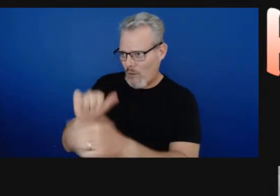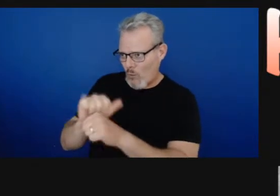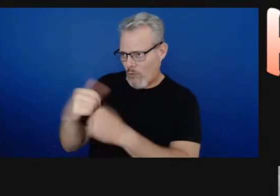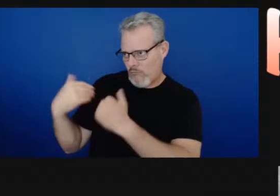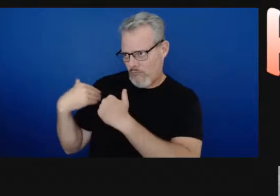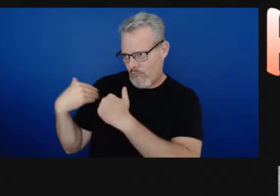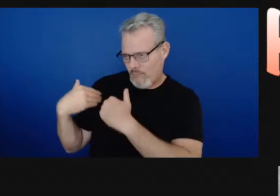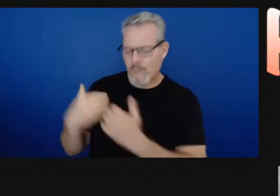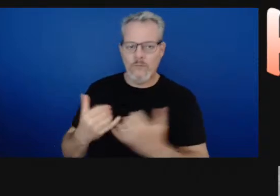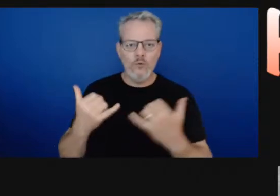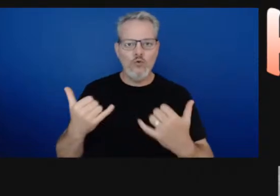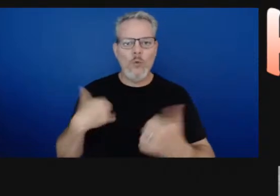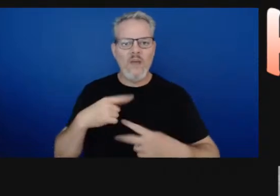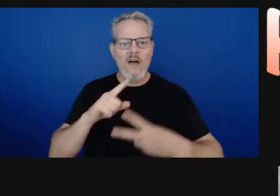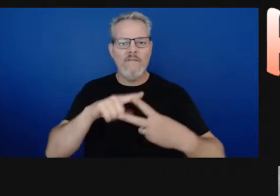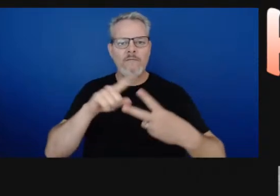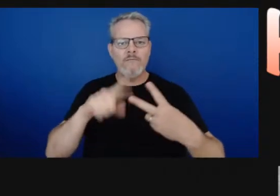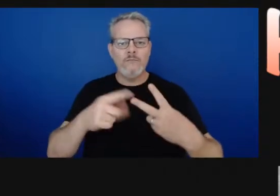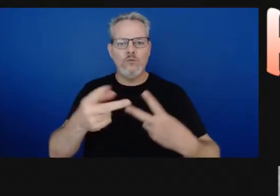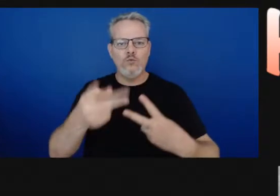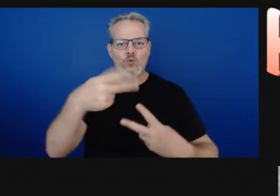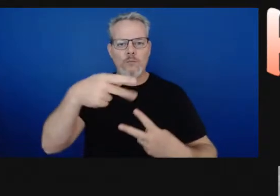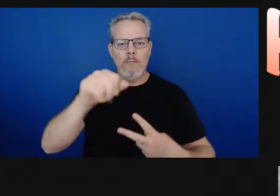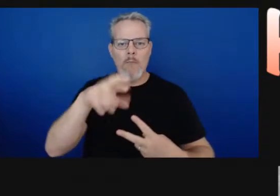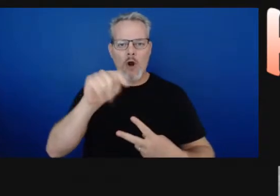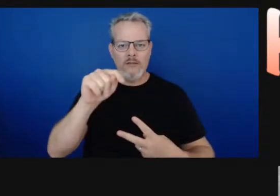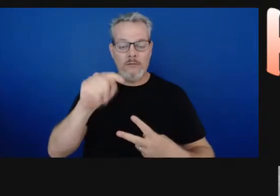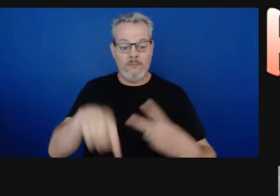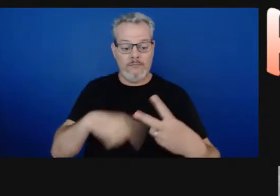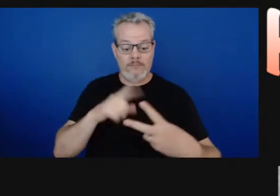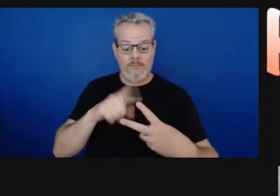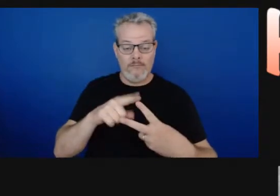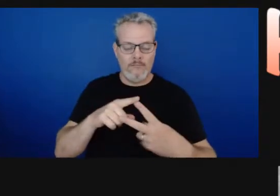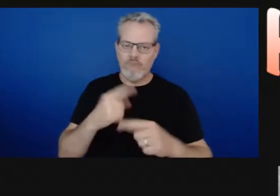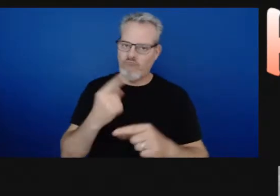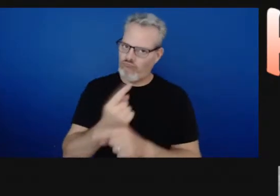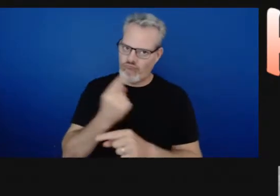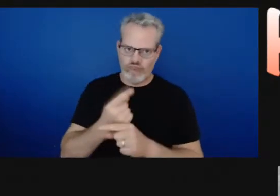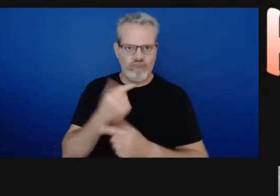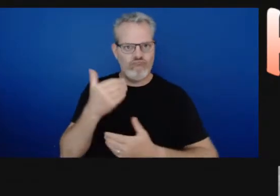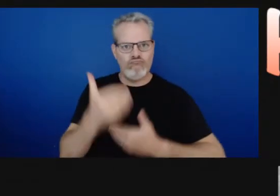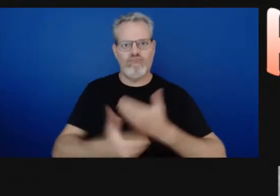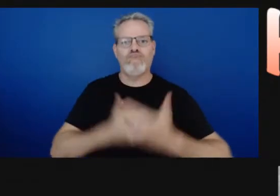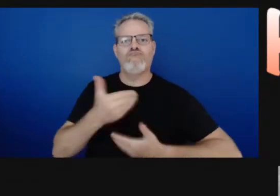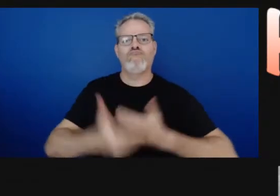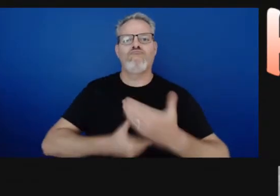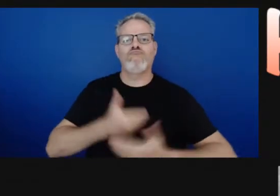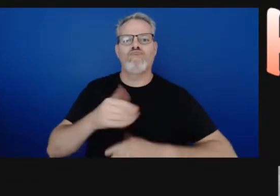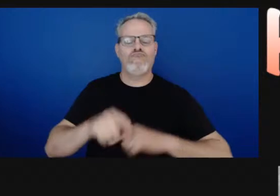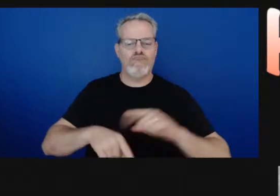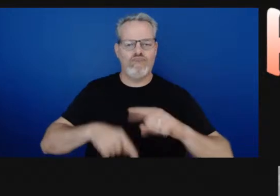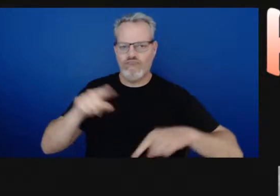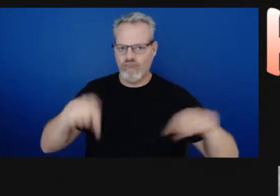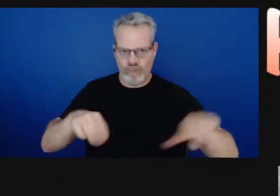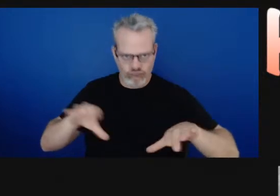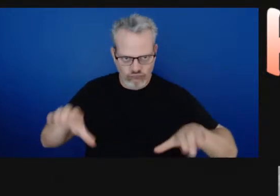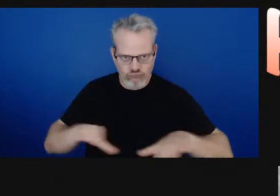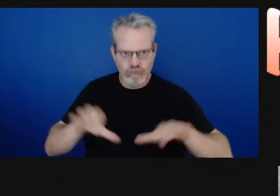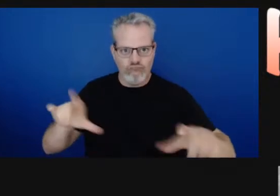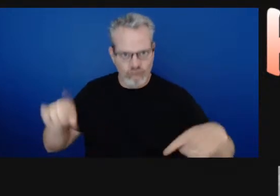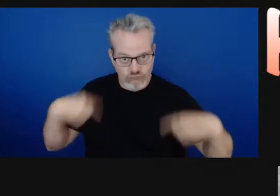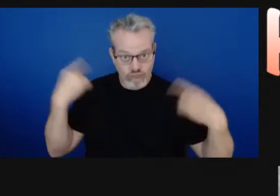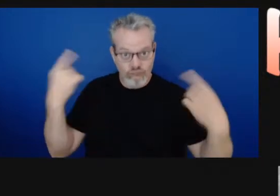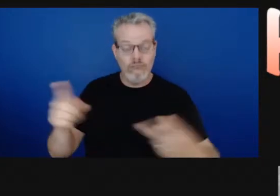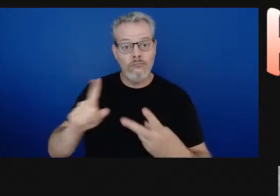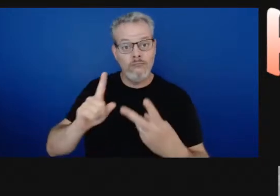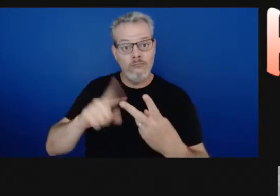today in two parts. We're going to do our regular step through the signals as we usually do. And our second